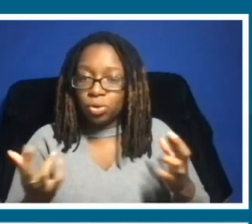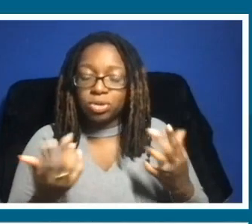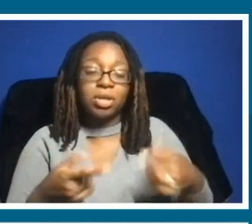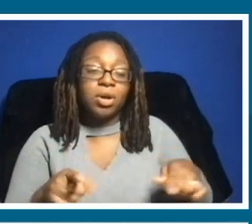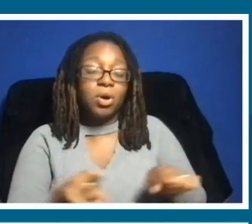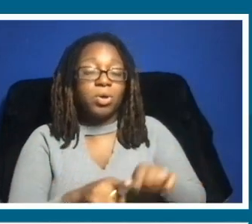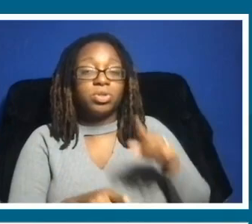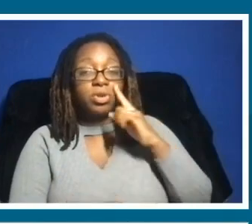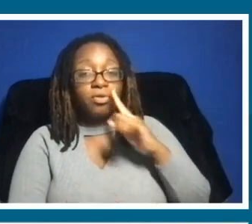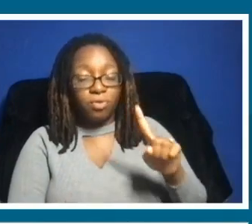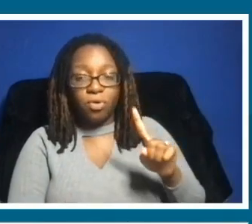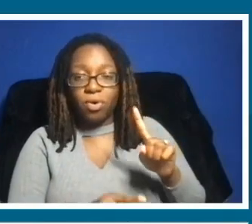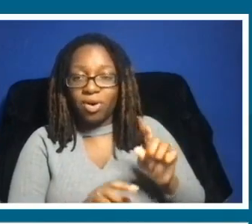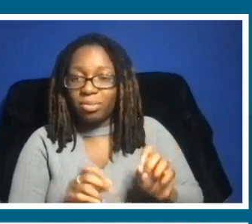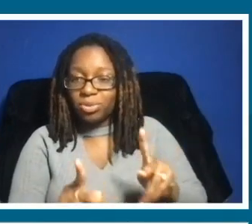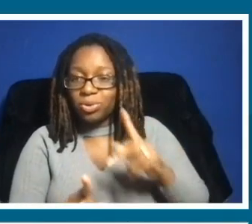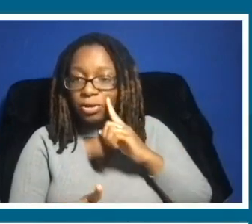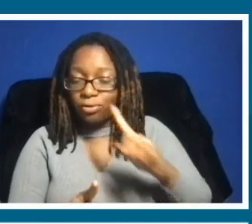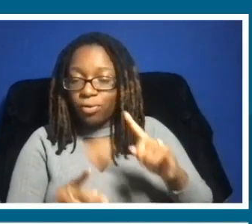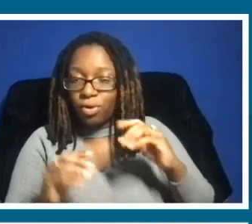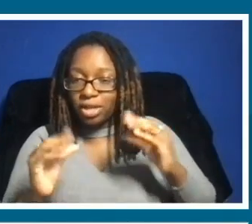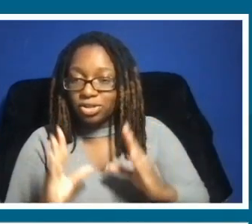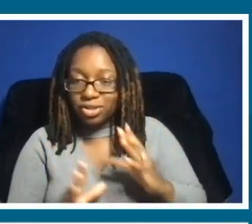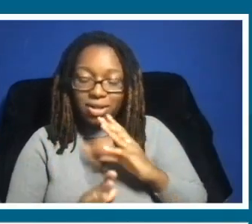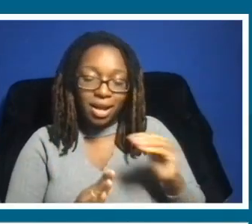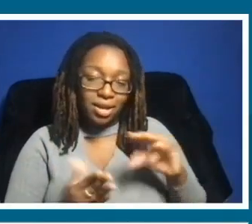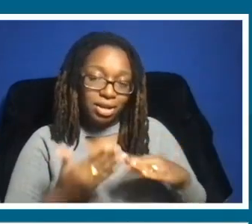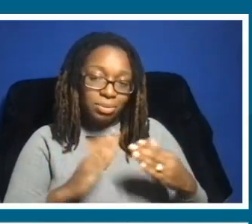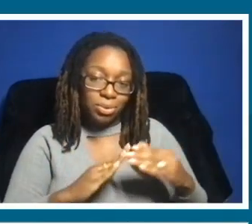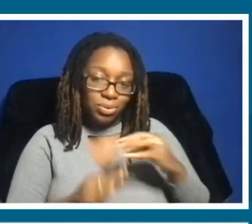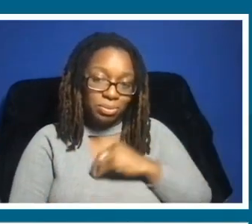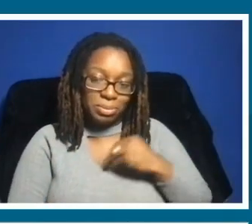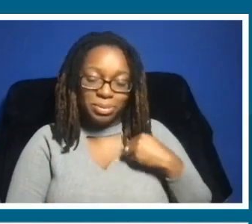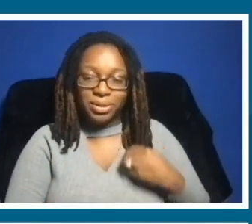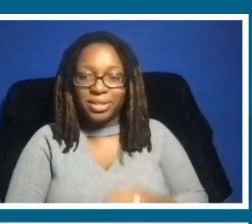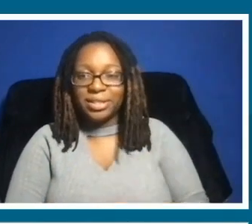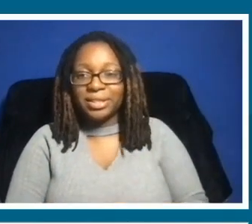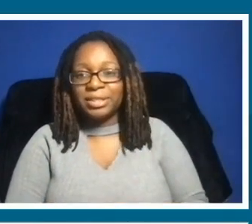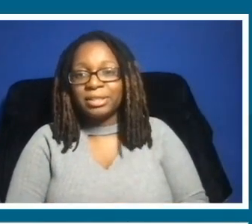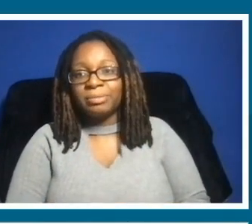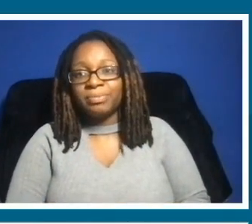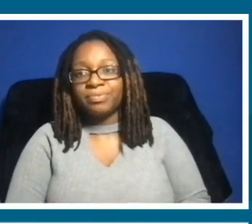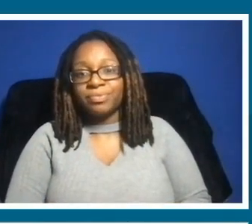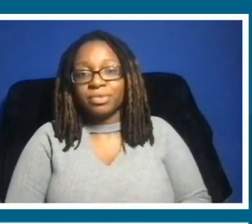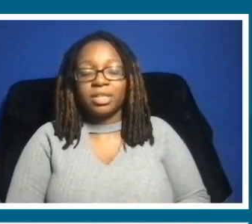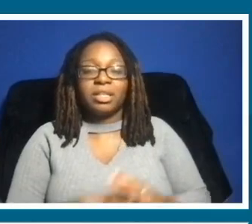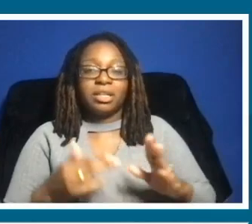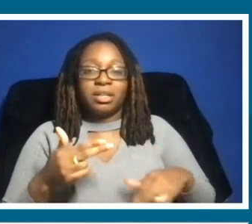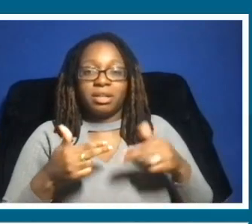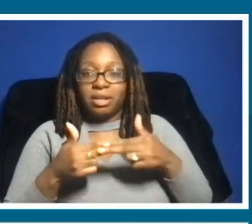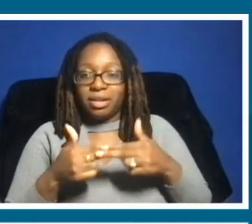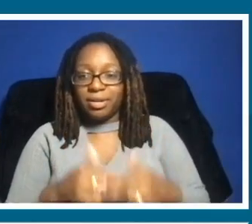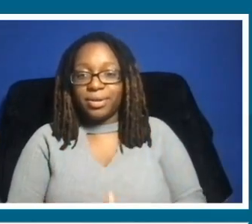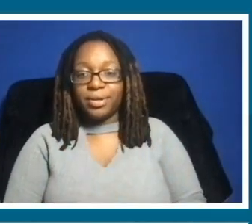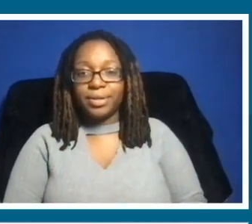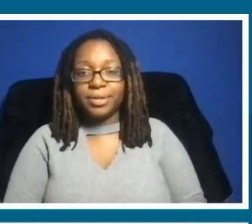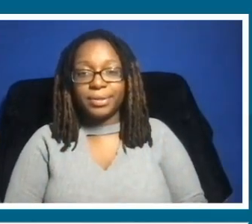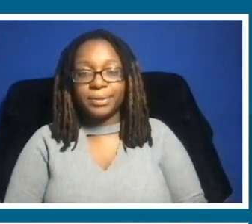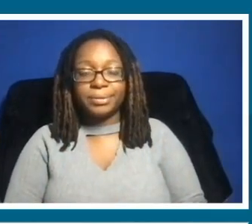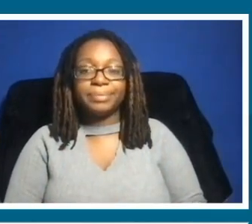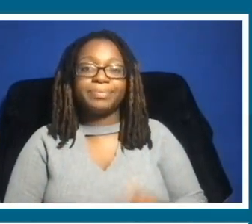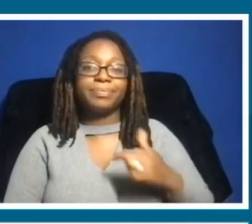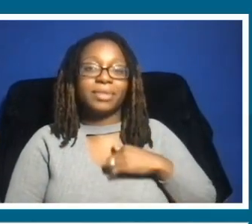opportunities for educators and for community members. The next slide. I mentioned